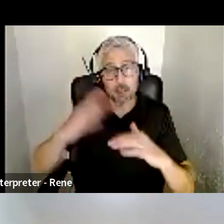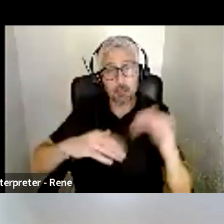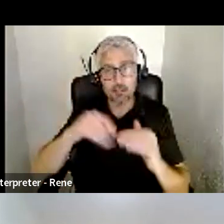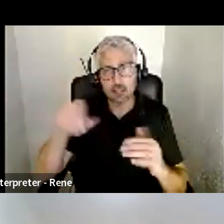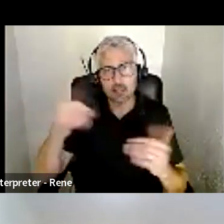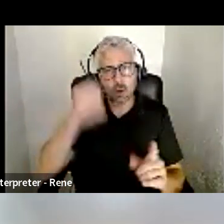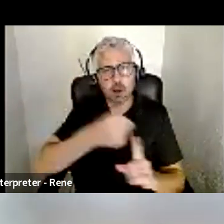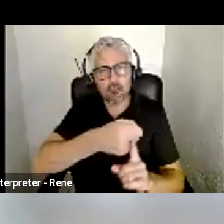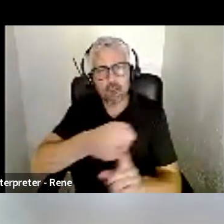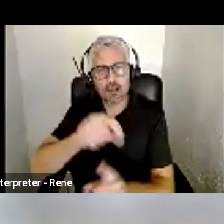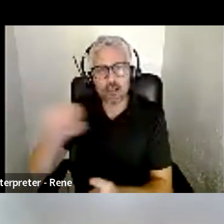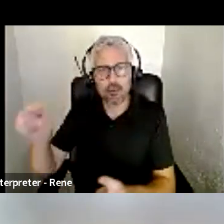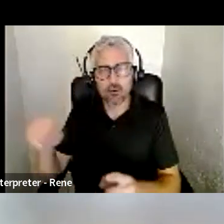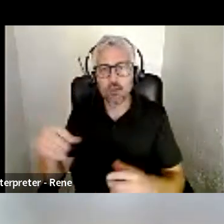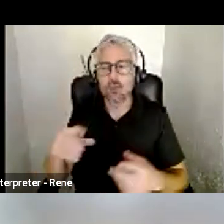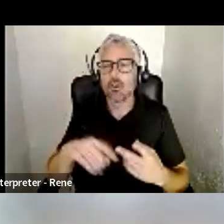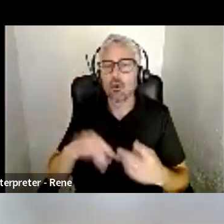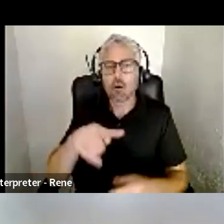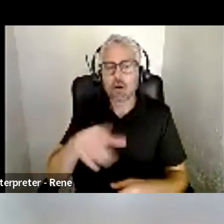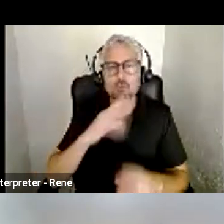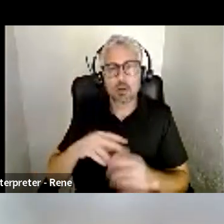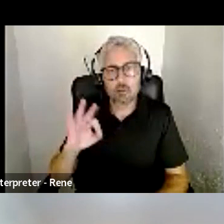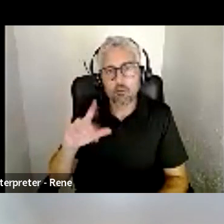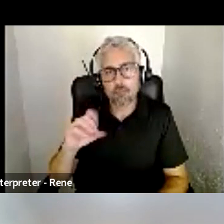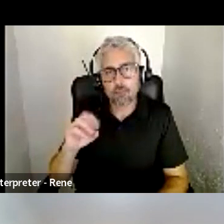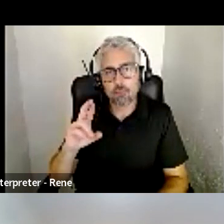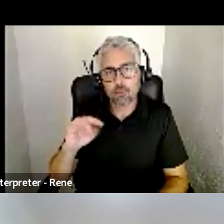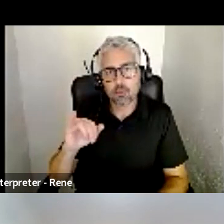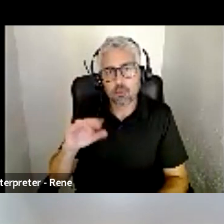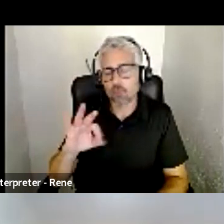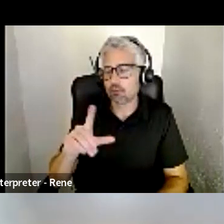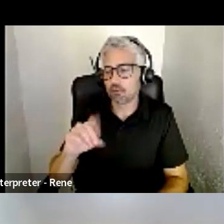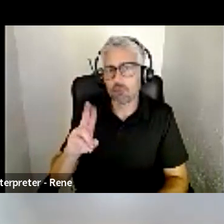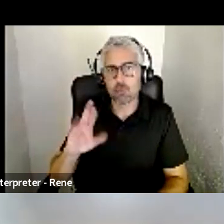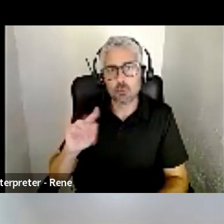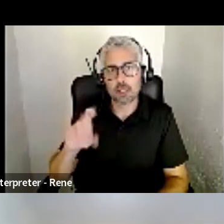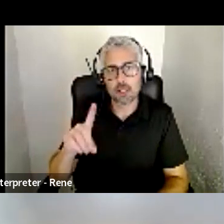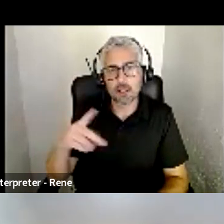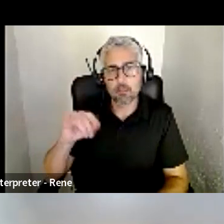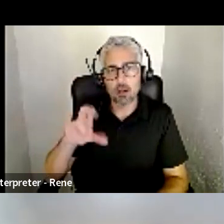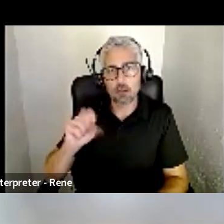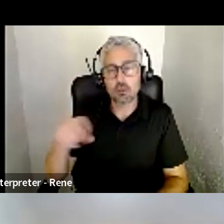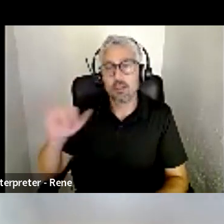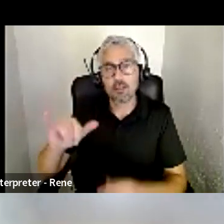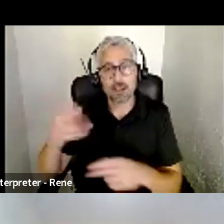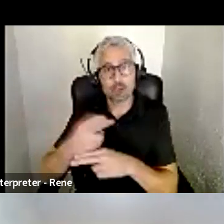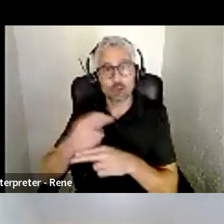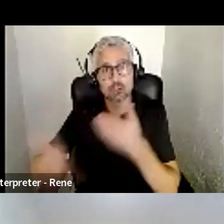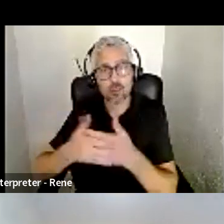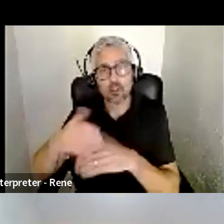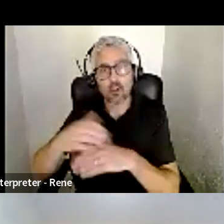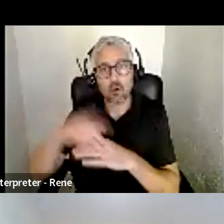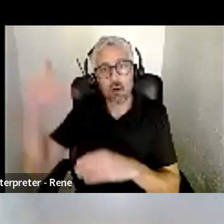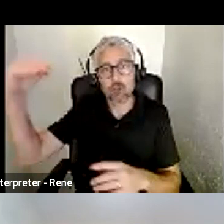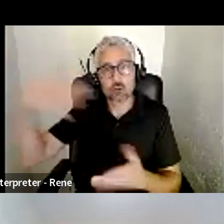Or, as Kimberly mentioned, fluorinated polymers. Those are used in backings on solar panels. So if those were not permitted, well, that could create problems